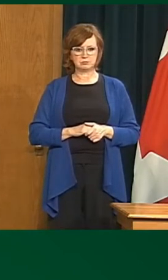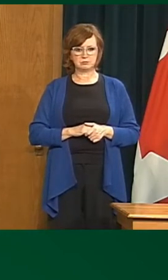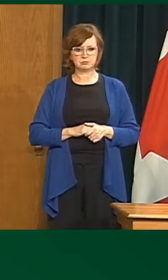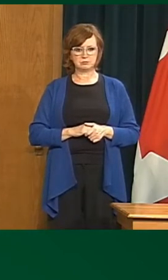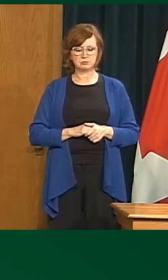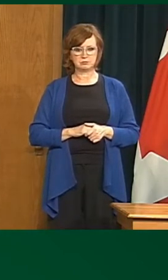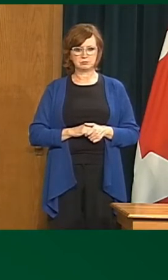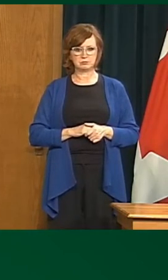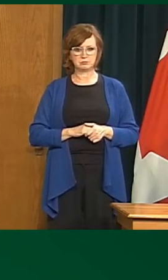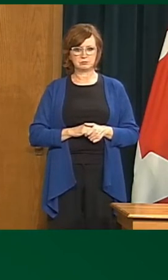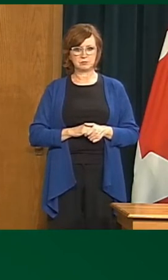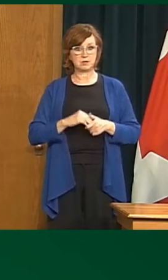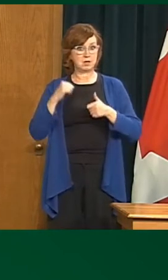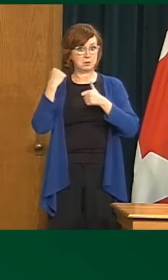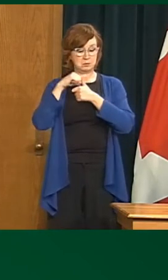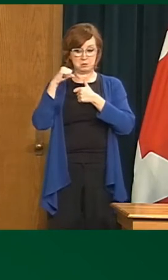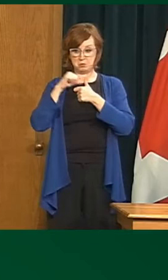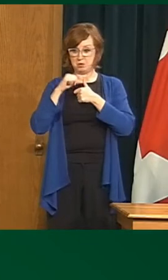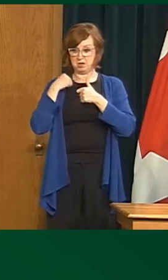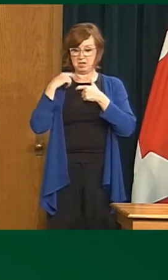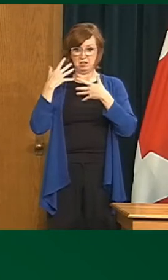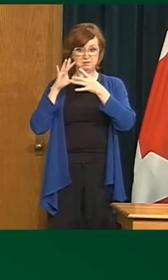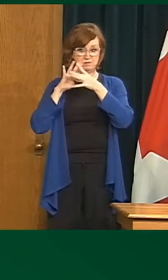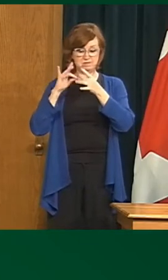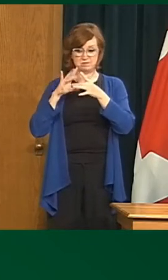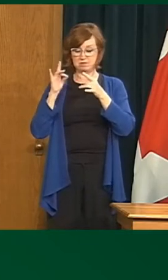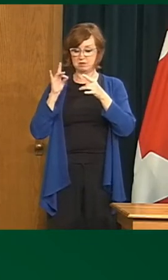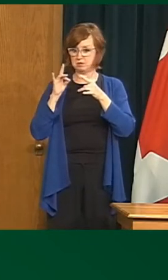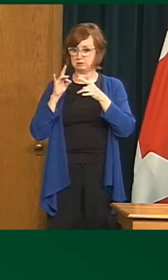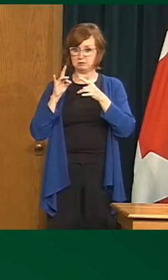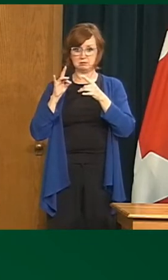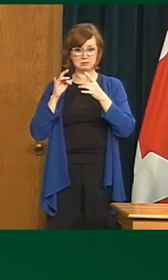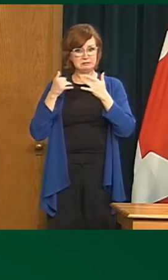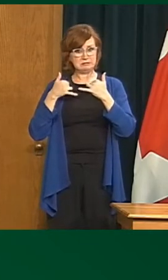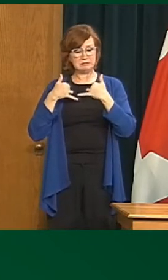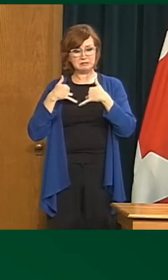to be quite serious restrictions around food courts, for example, in some of